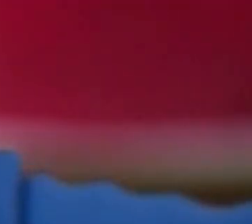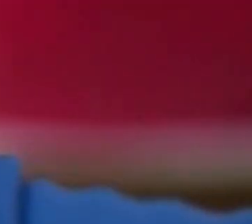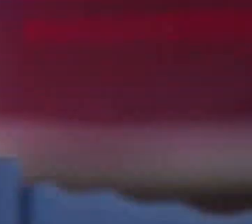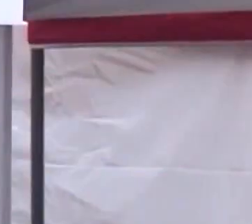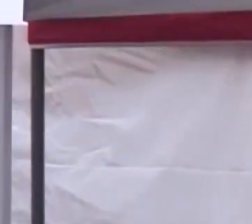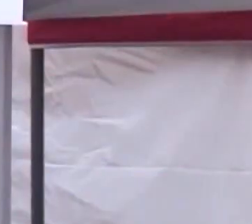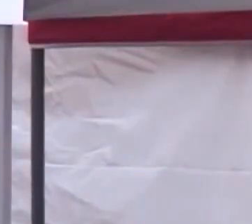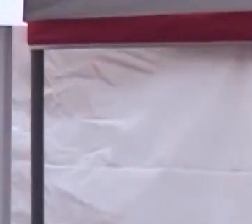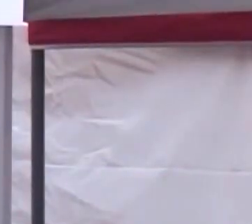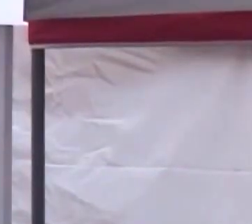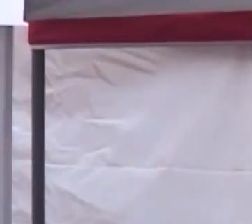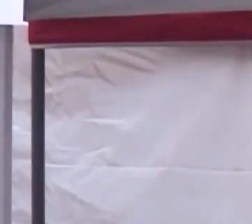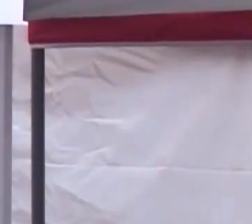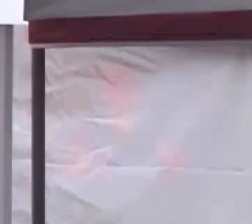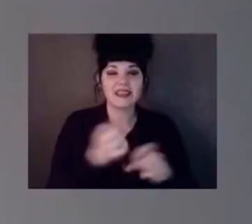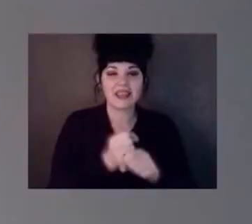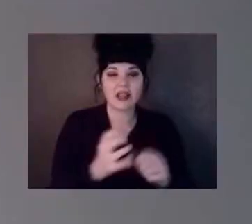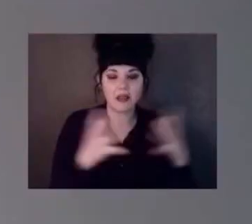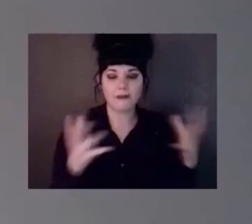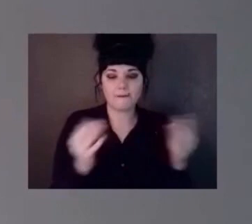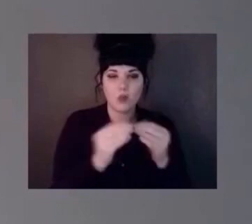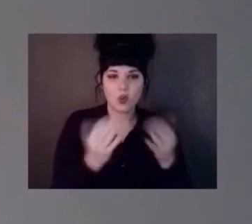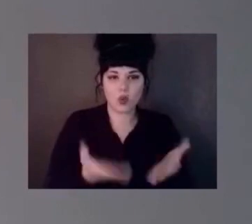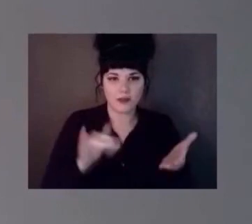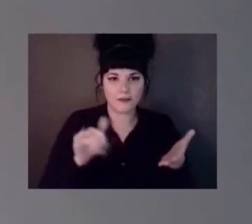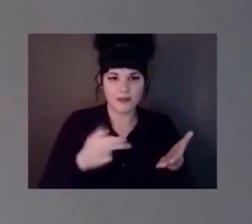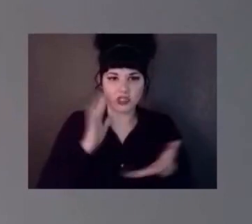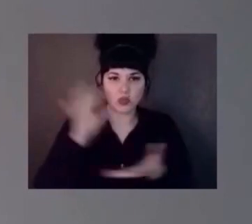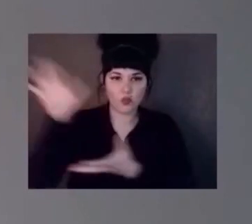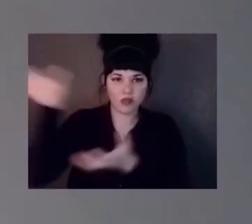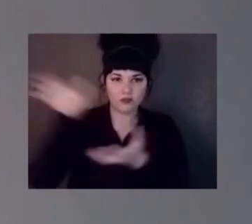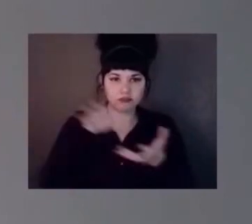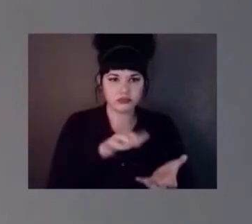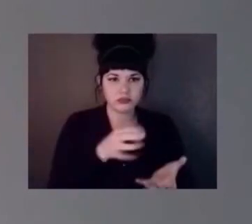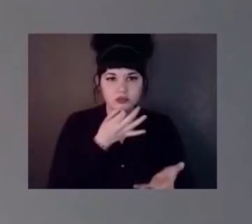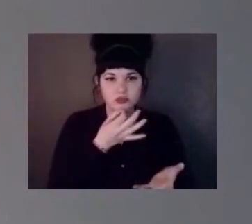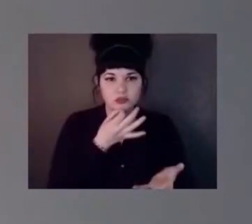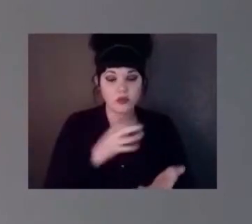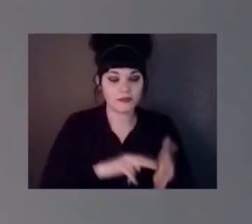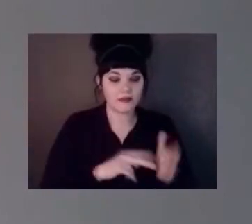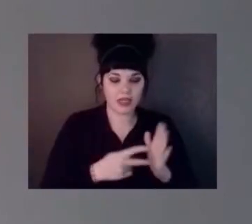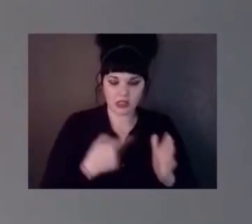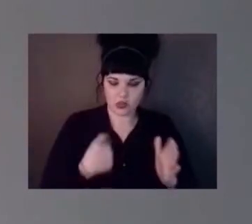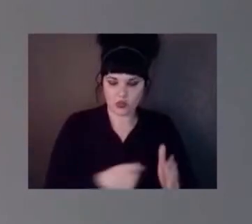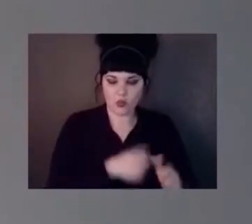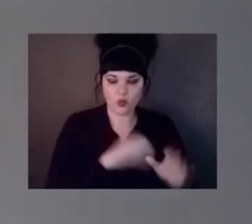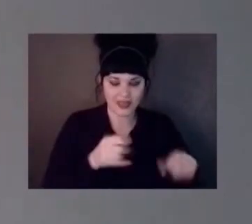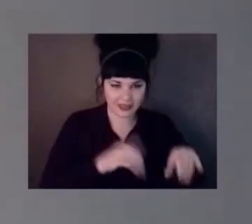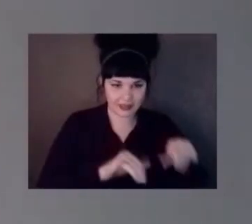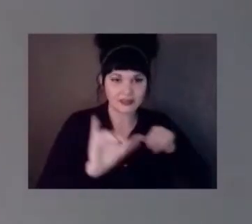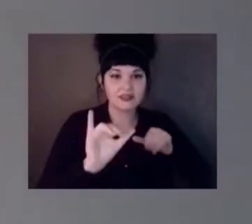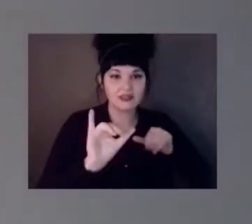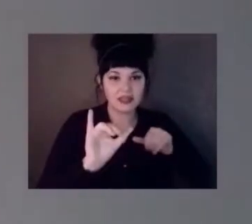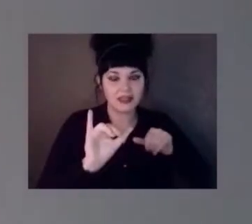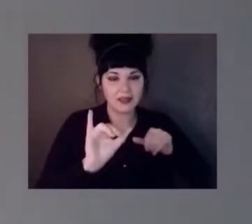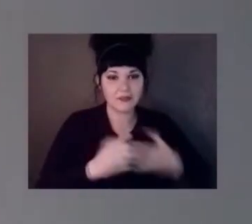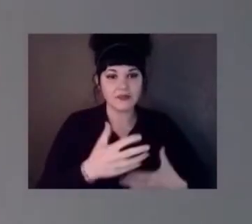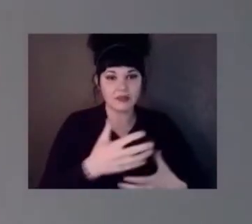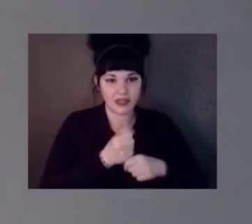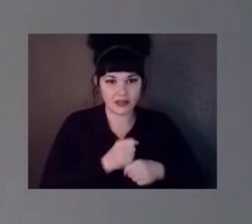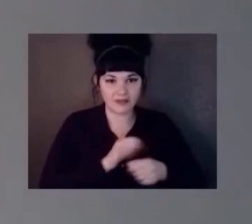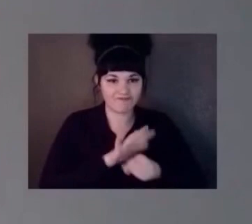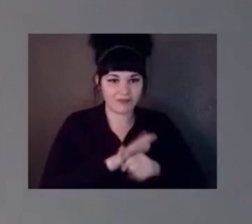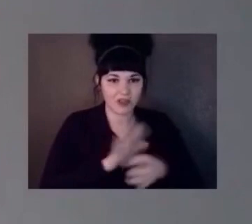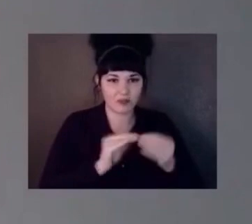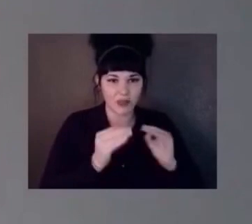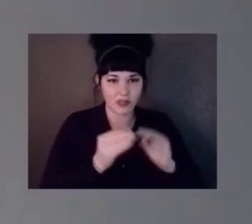track to reach its vaccination goals. Again, we need people to come into the clinics, schedule their appointments, join us